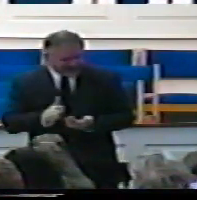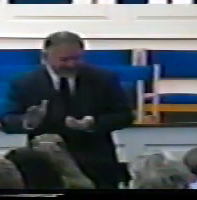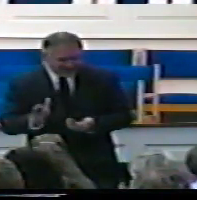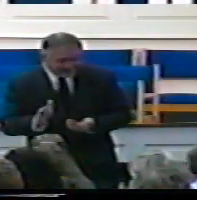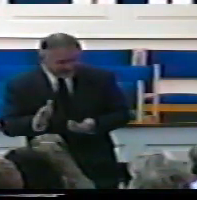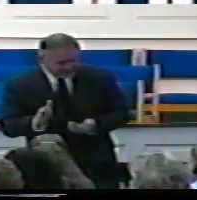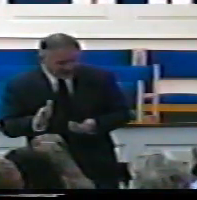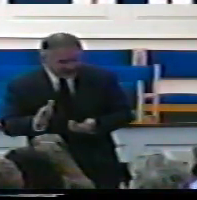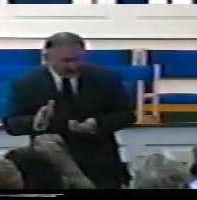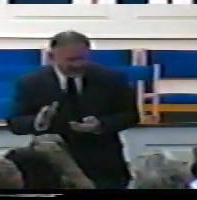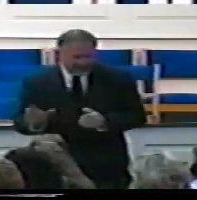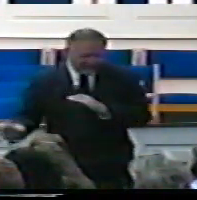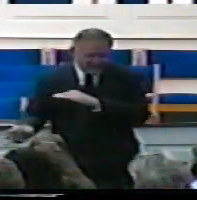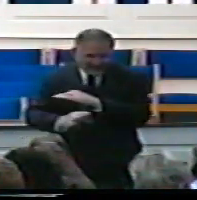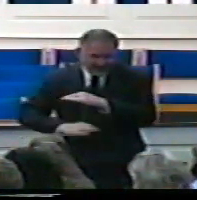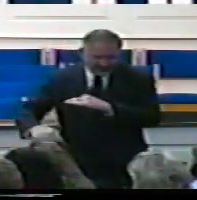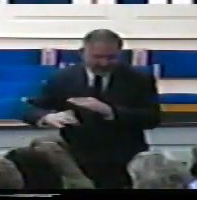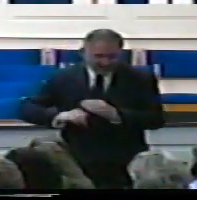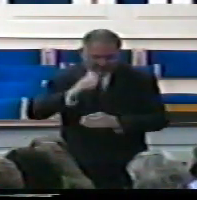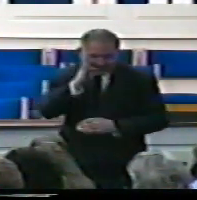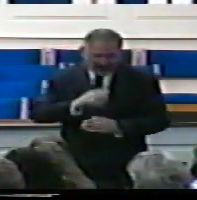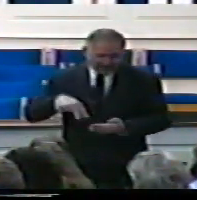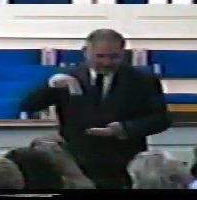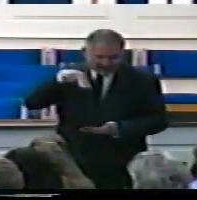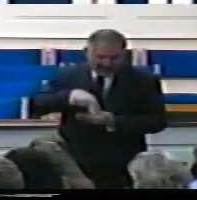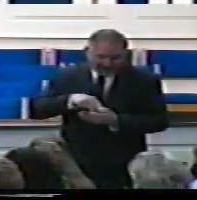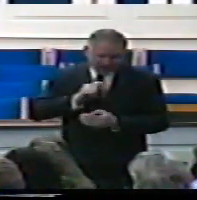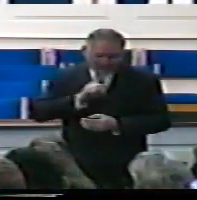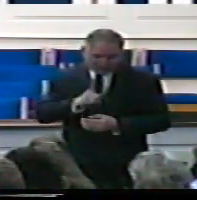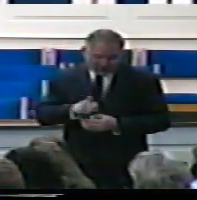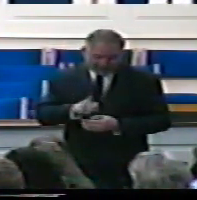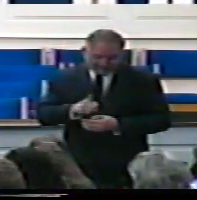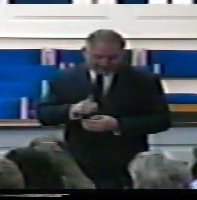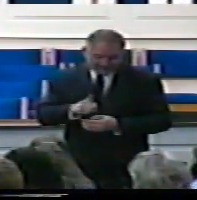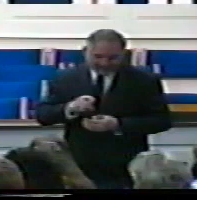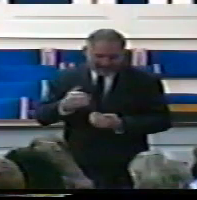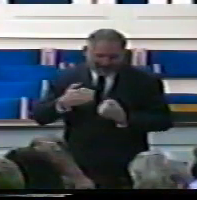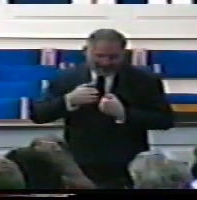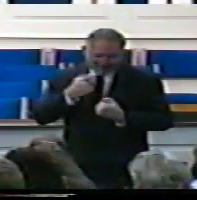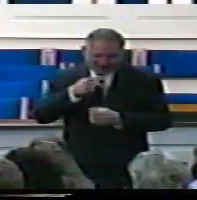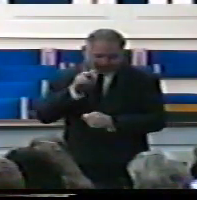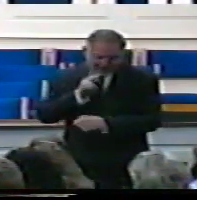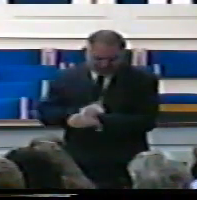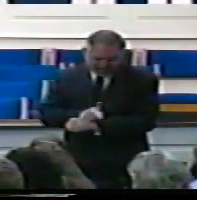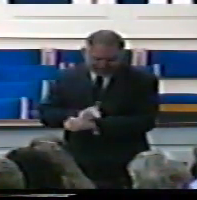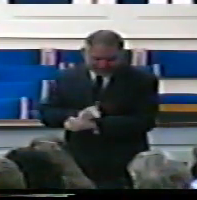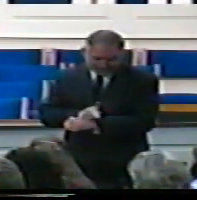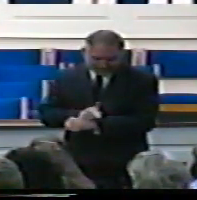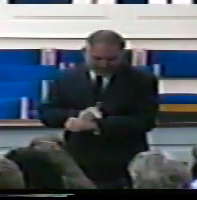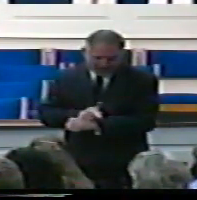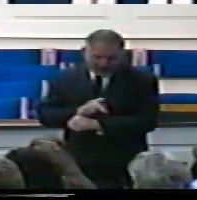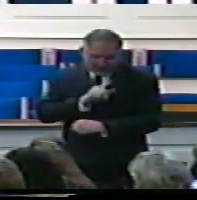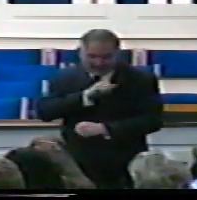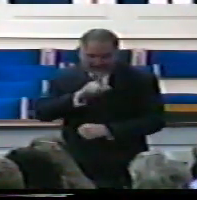say. Nevertheless, the foundation of God standeth sure. Amen. Having this seal,